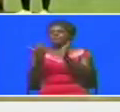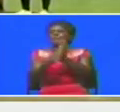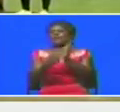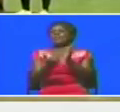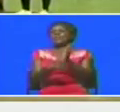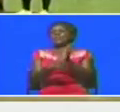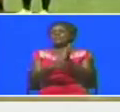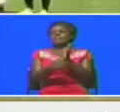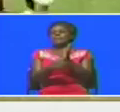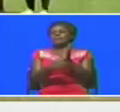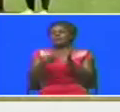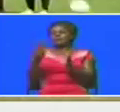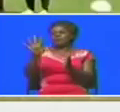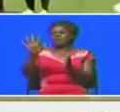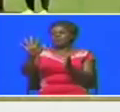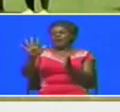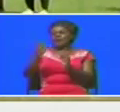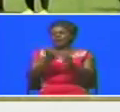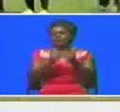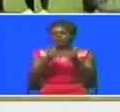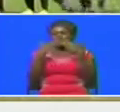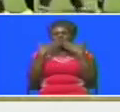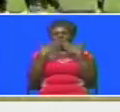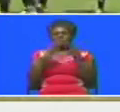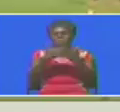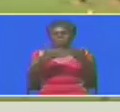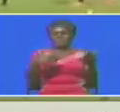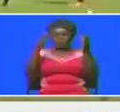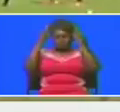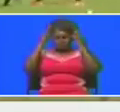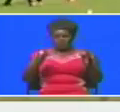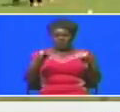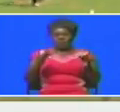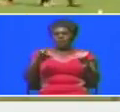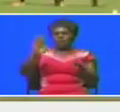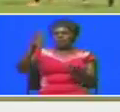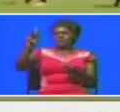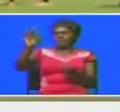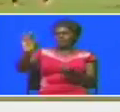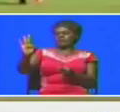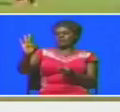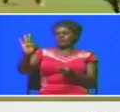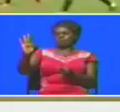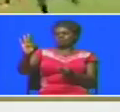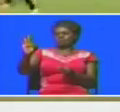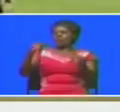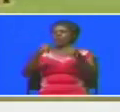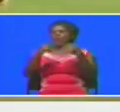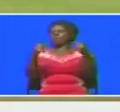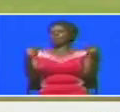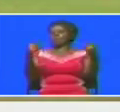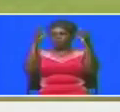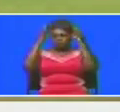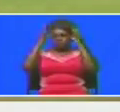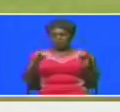table standings. 25 round of matches had been played prior to the ruling. Football Kenya Federation, however, appealed the decision that